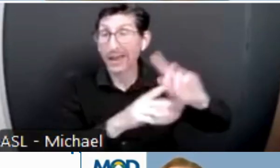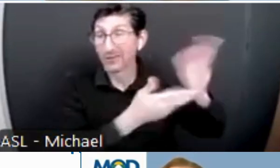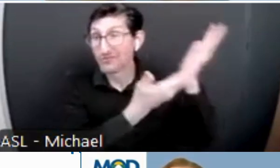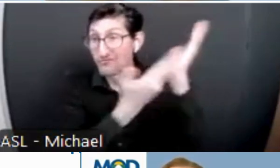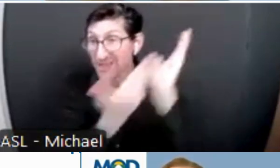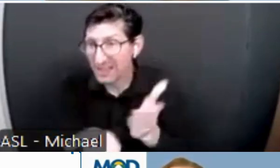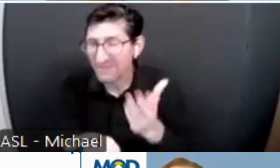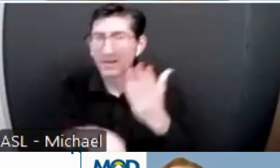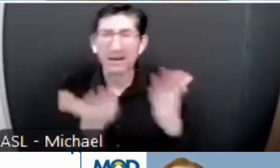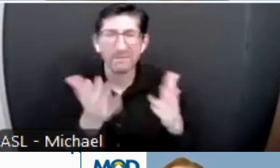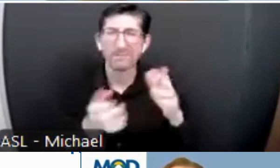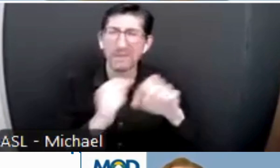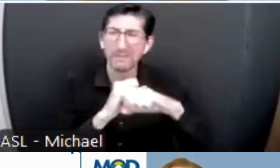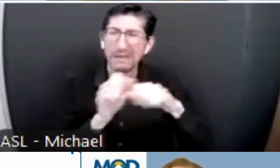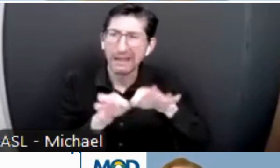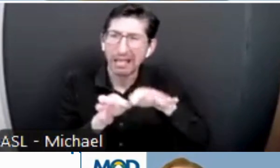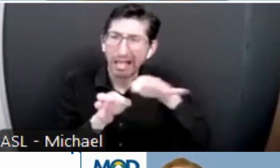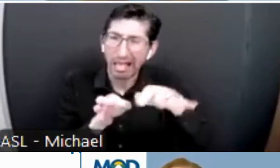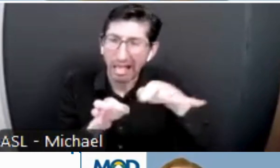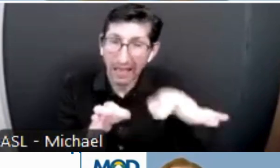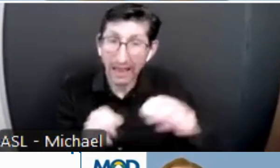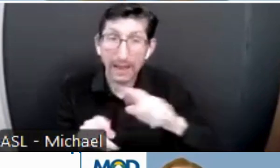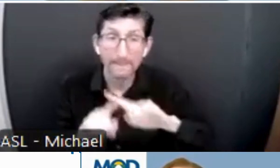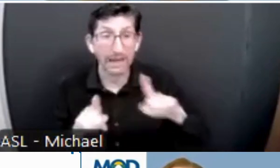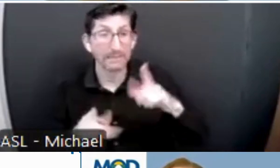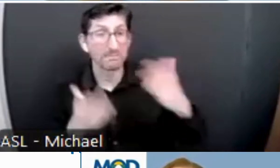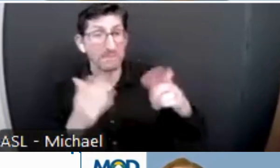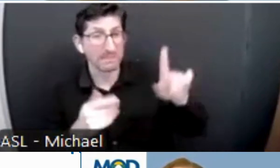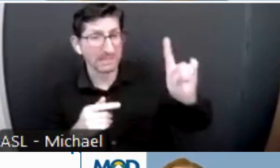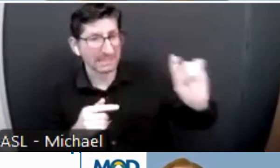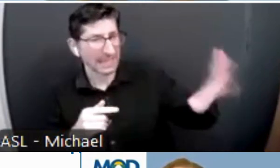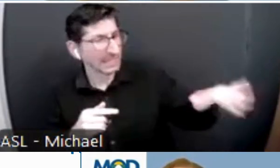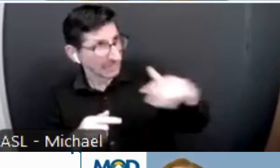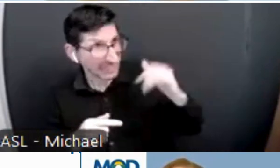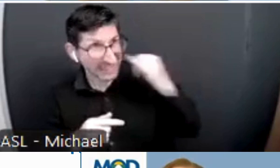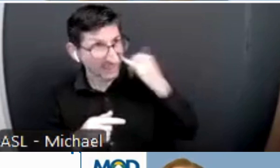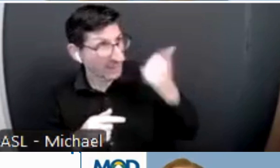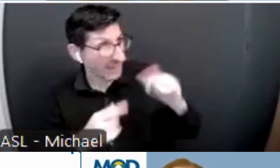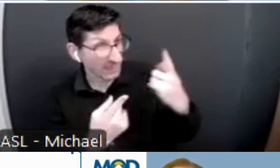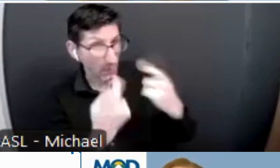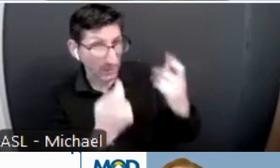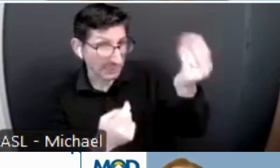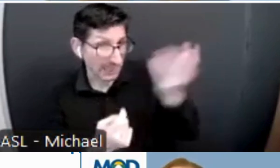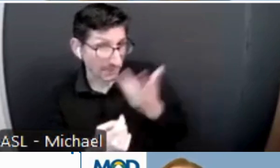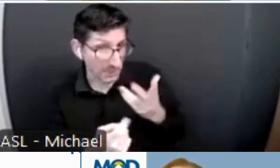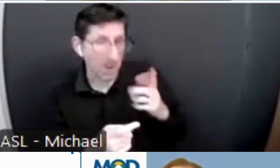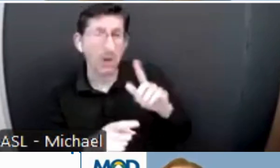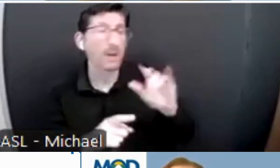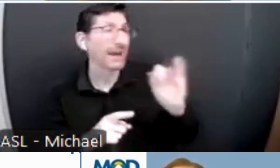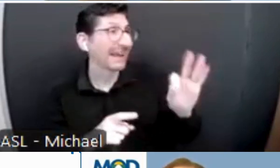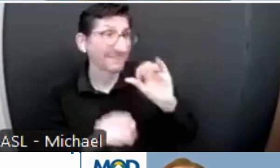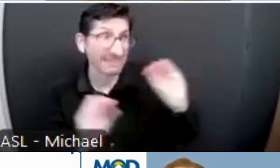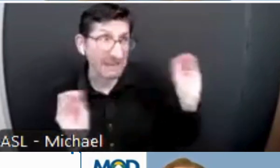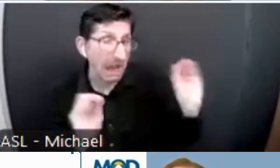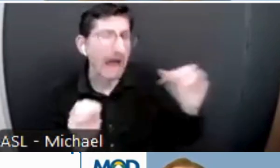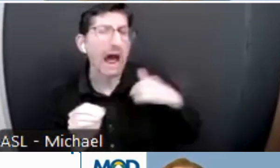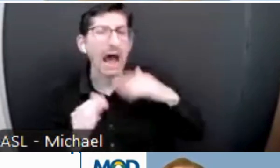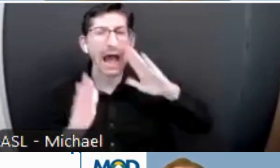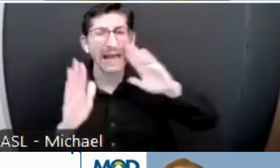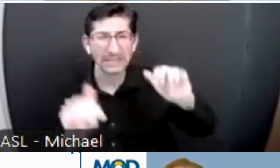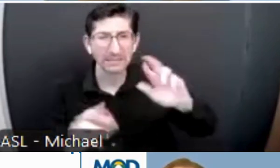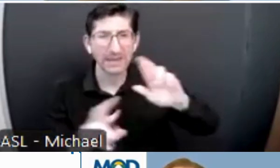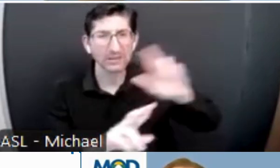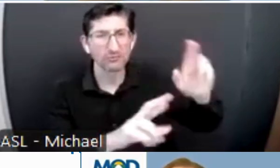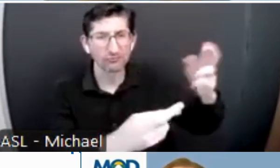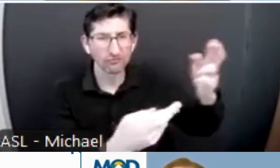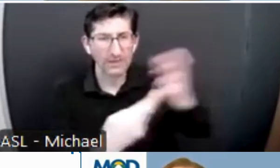helpful to say something like, if you have any questions, let me know. Otherwise, I will expect a response by May 4th. And this is just a note to remember